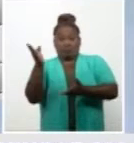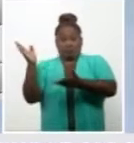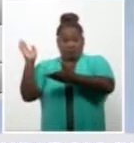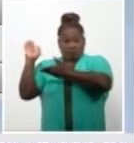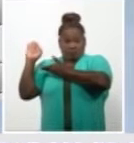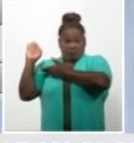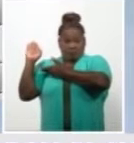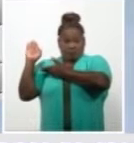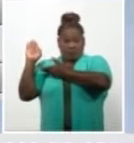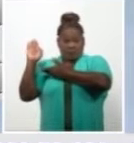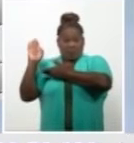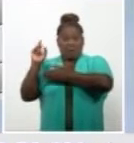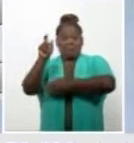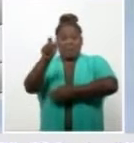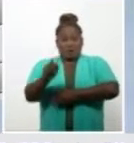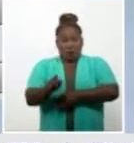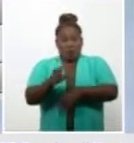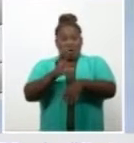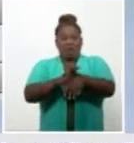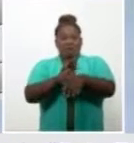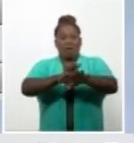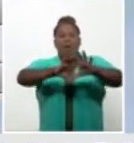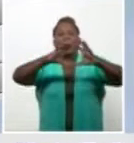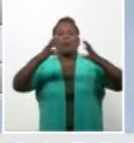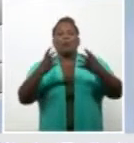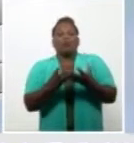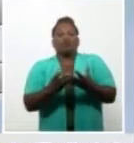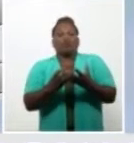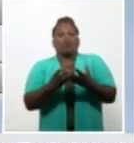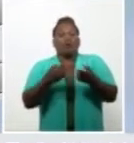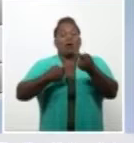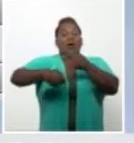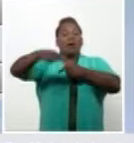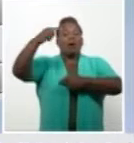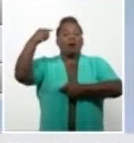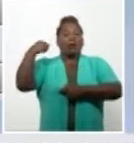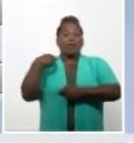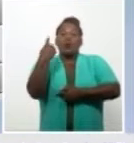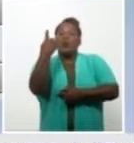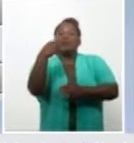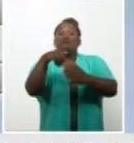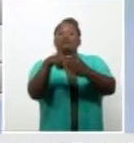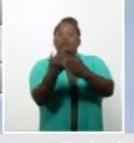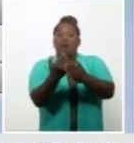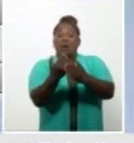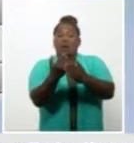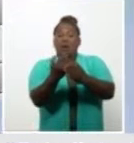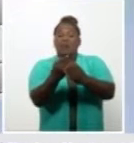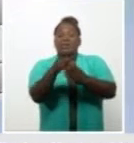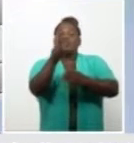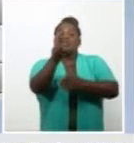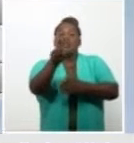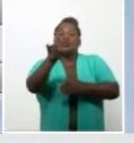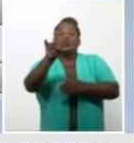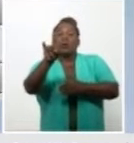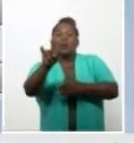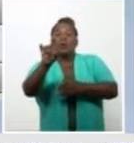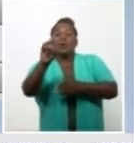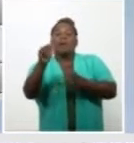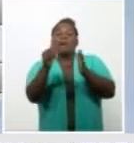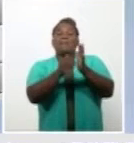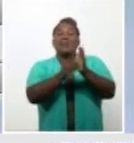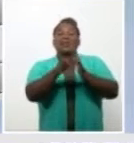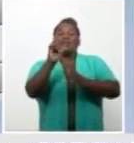As of 12 midnight, June 2nd, 195 countries remained with diagnosed cases